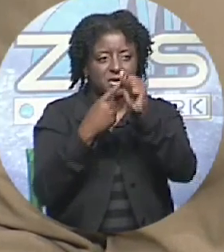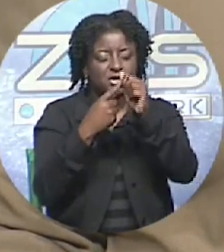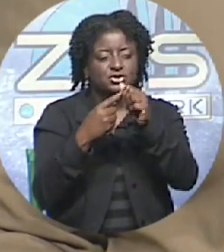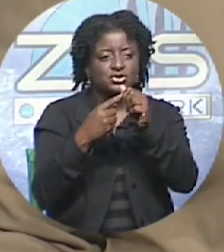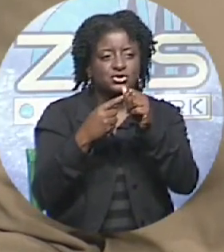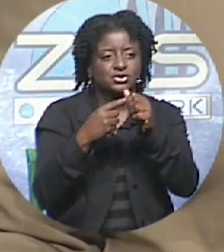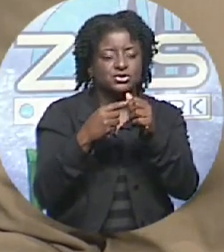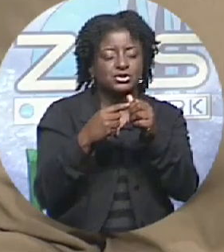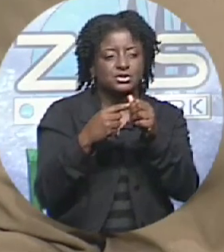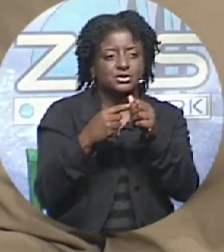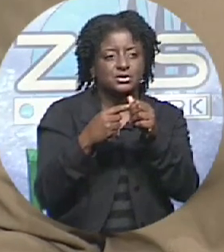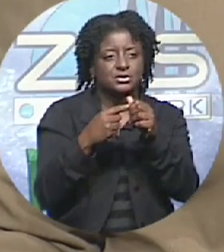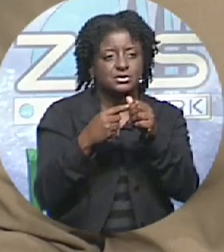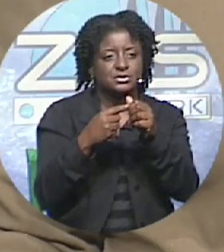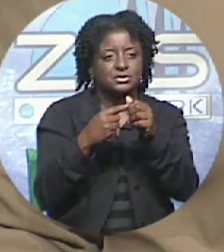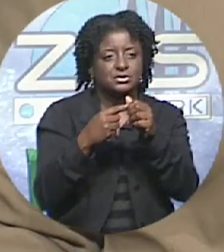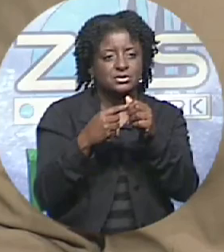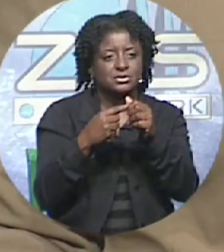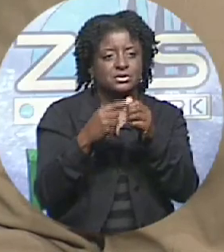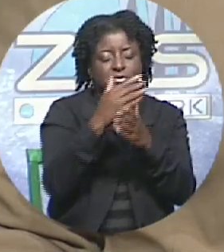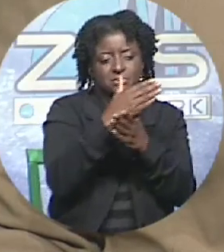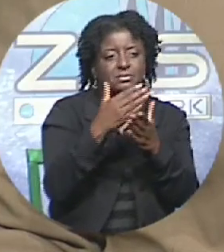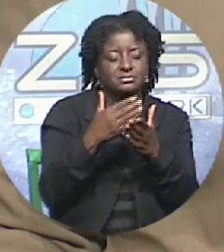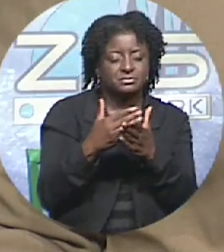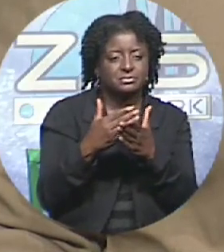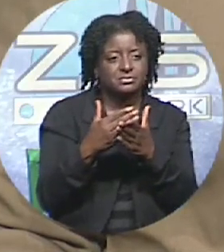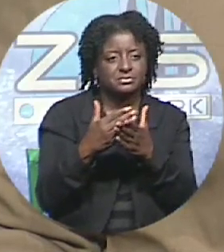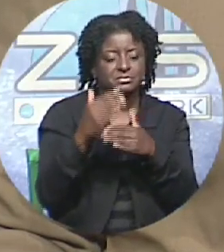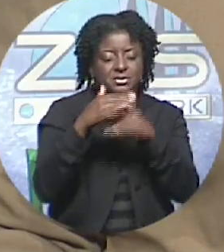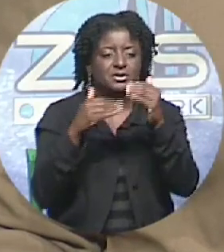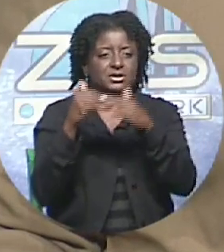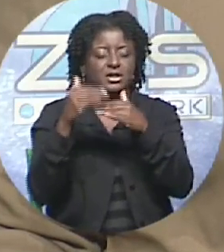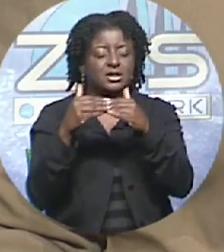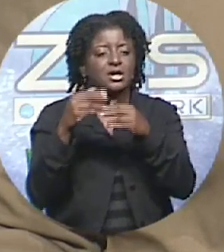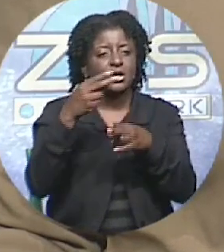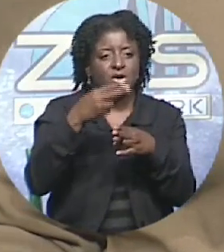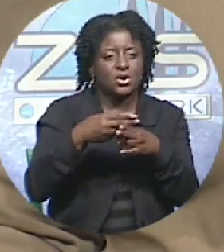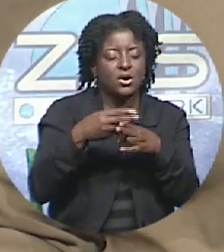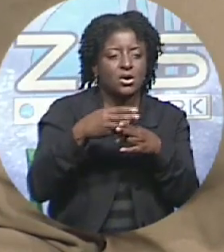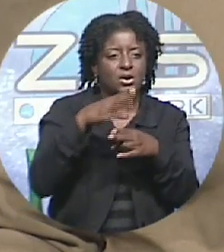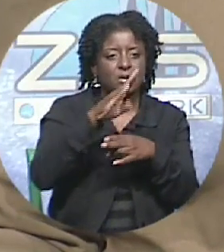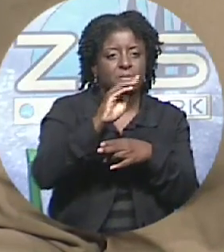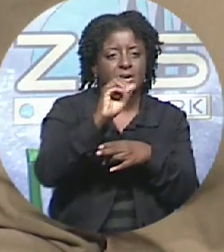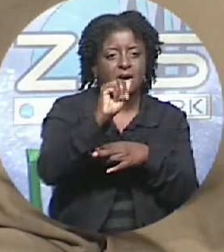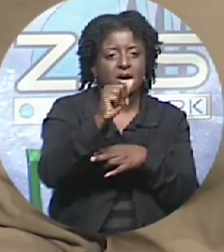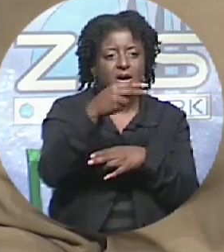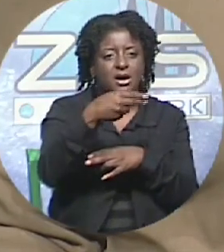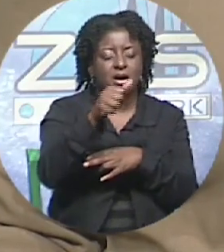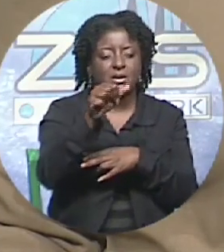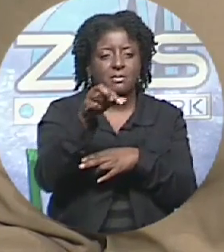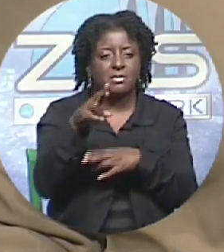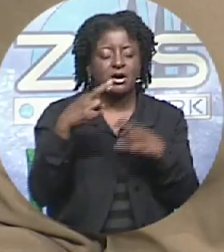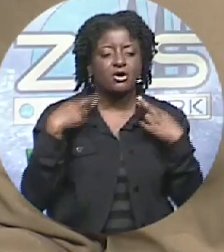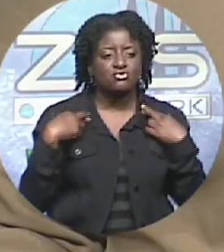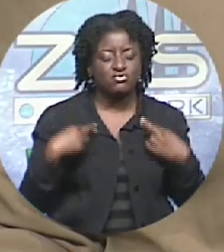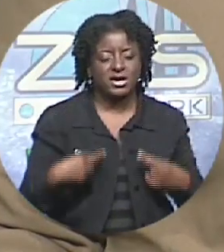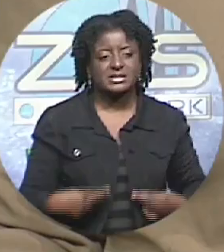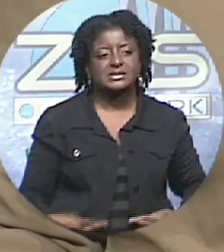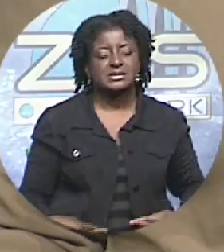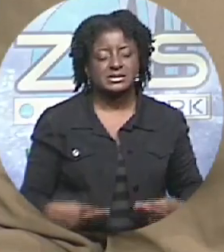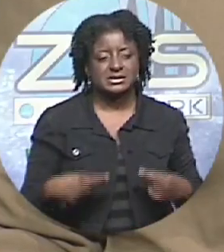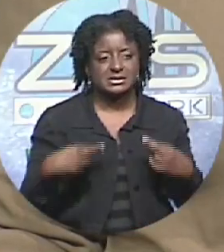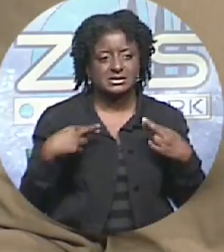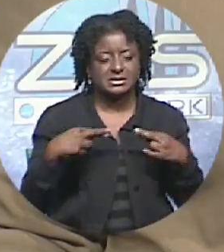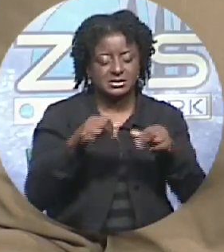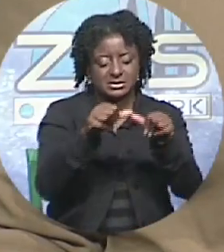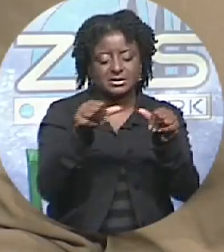component called the Bahama Residences. In this report, Siaska Adeli spoke with a real estate expert on the impact the Bahama saga could have